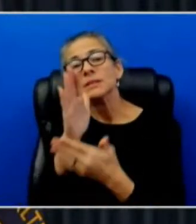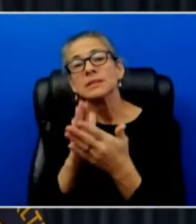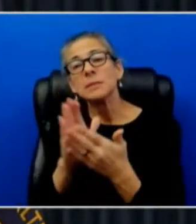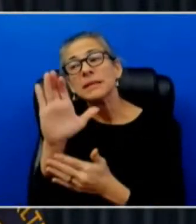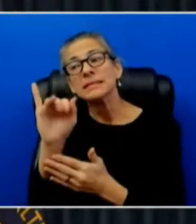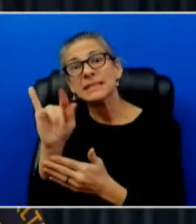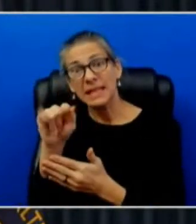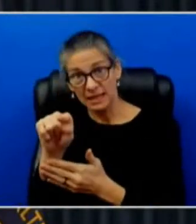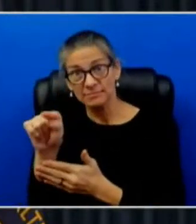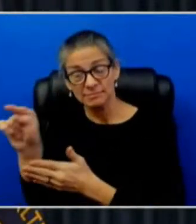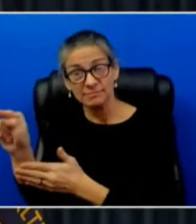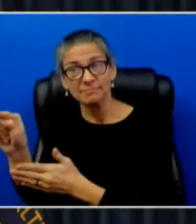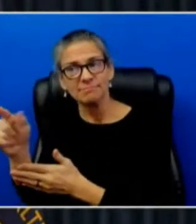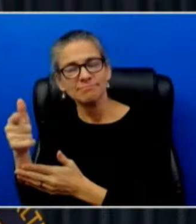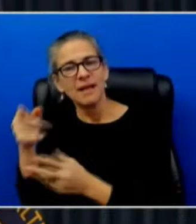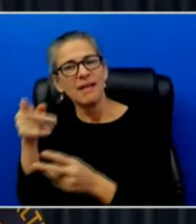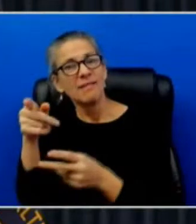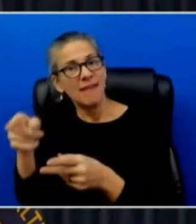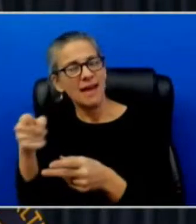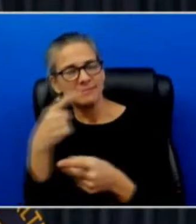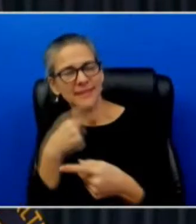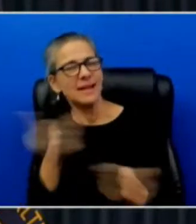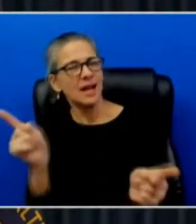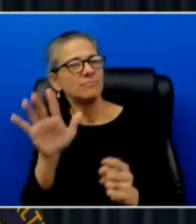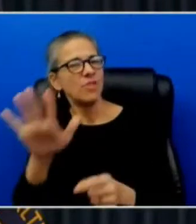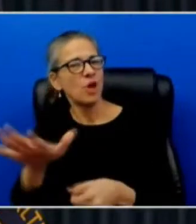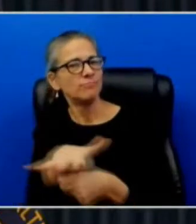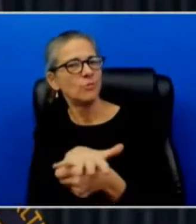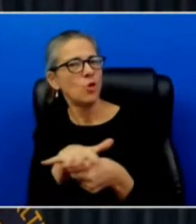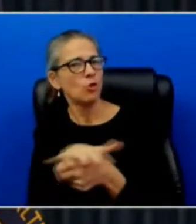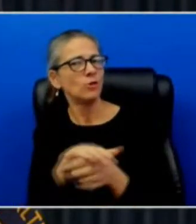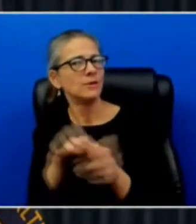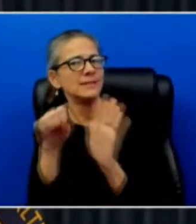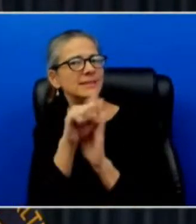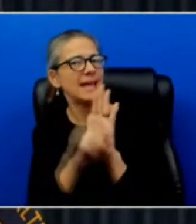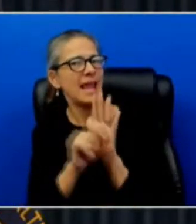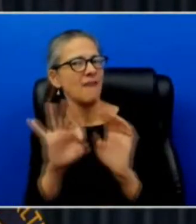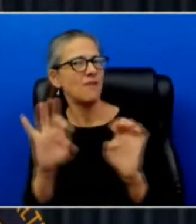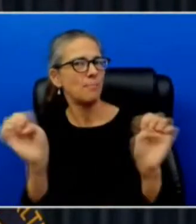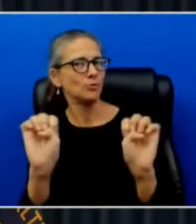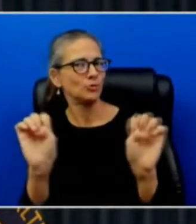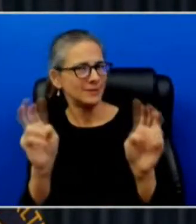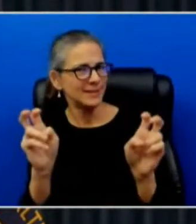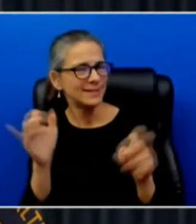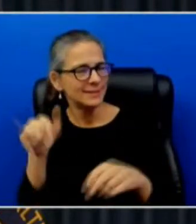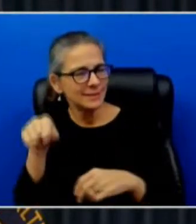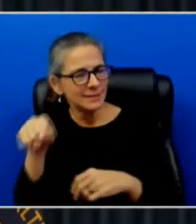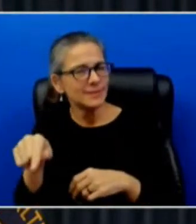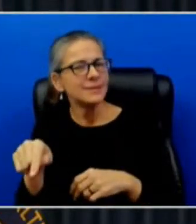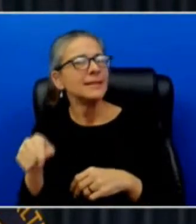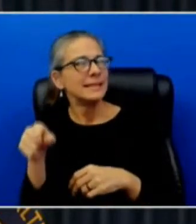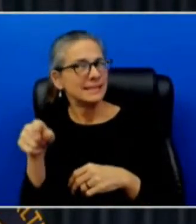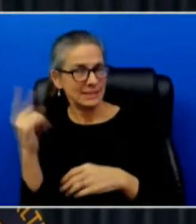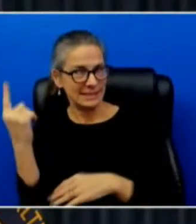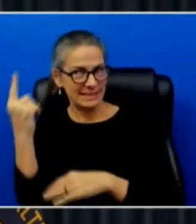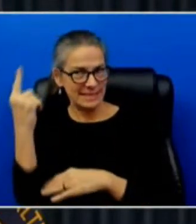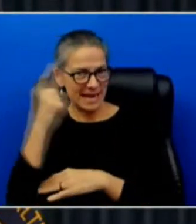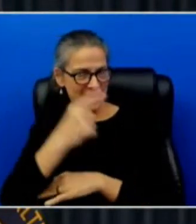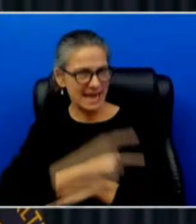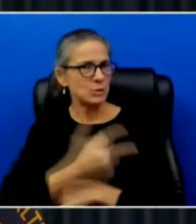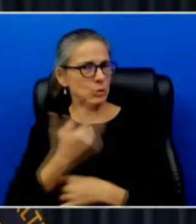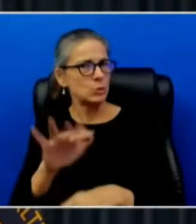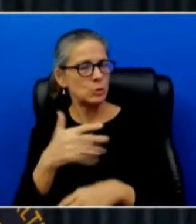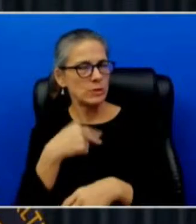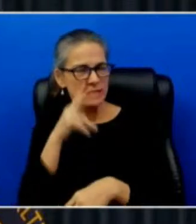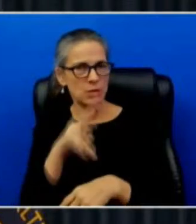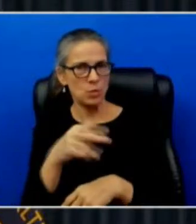declaring local states of emergency. That number continues to climb, and we're managing those as the day goes on. But we're about 20 counties. We are at